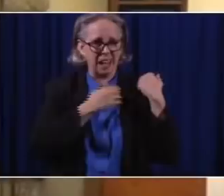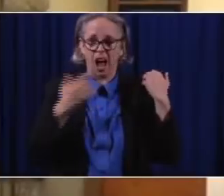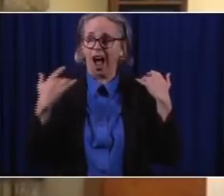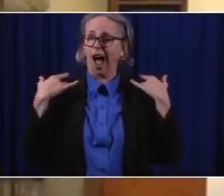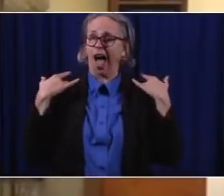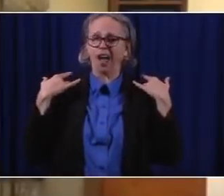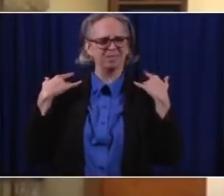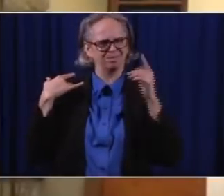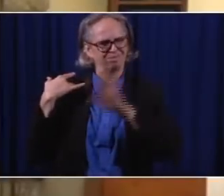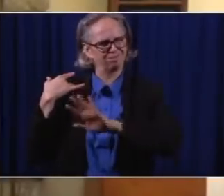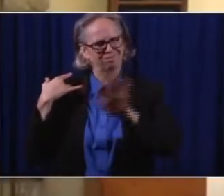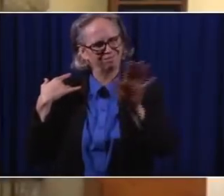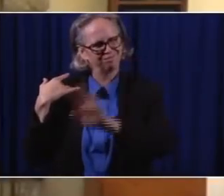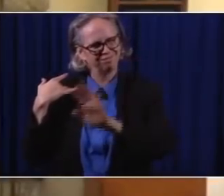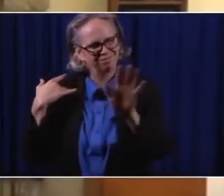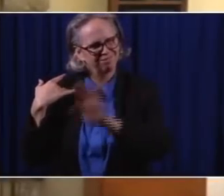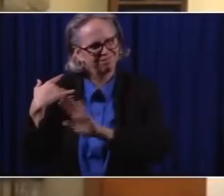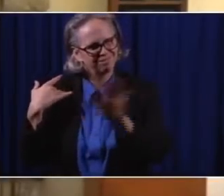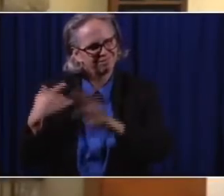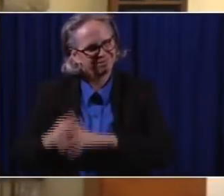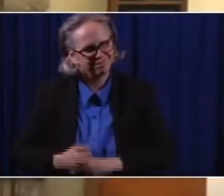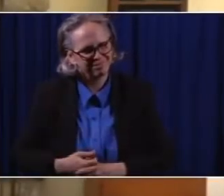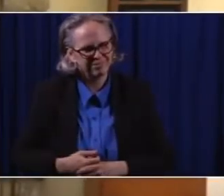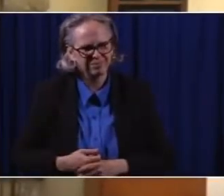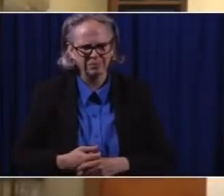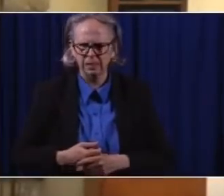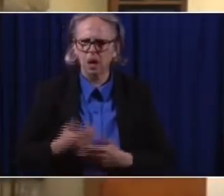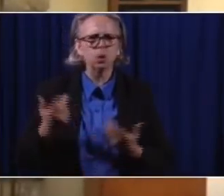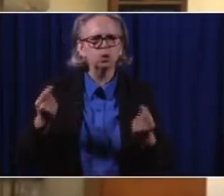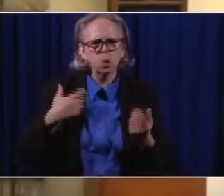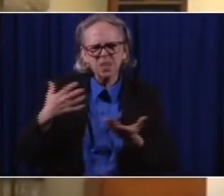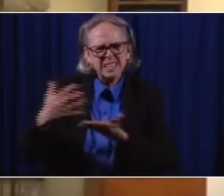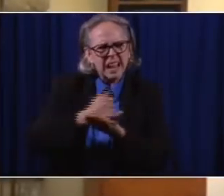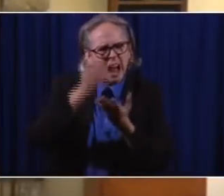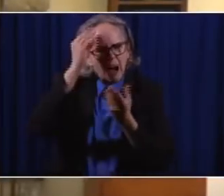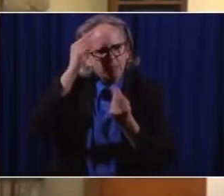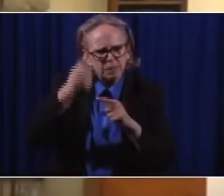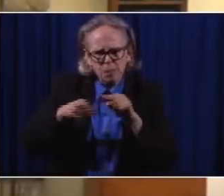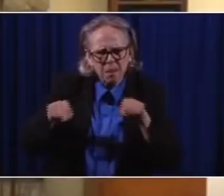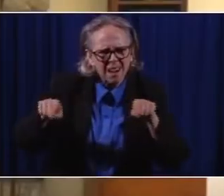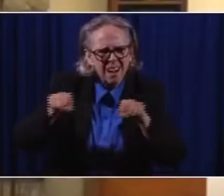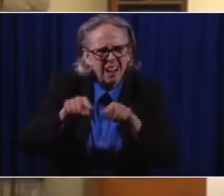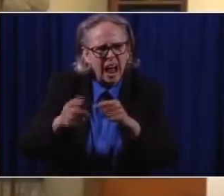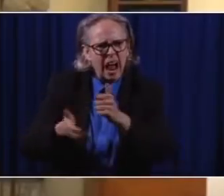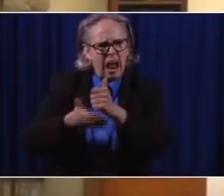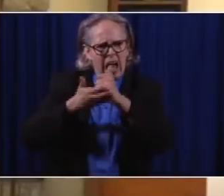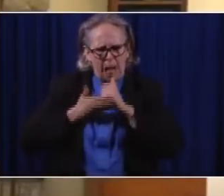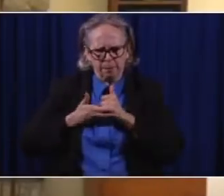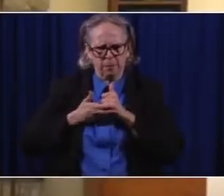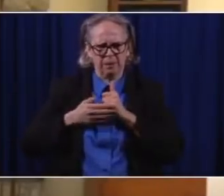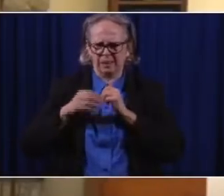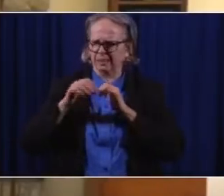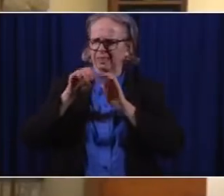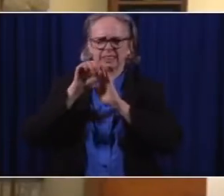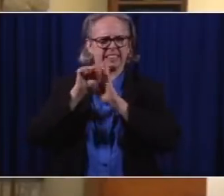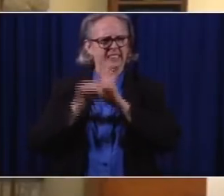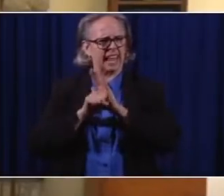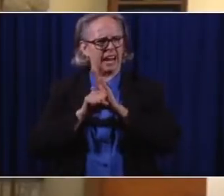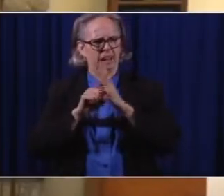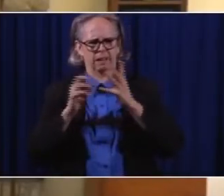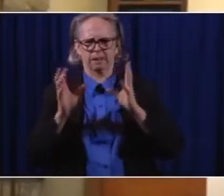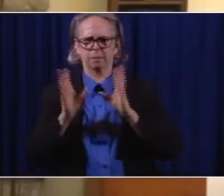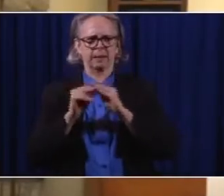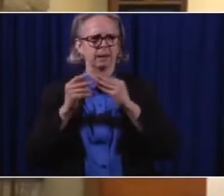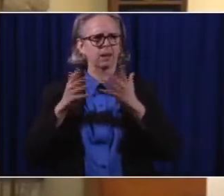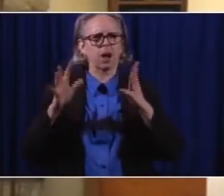we're asking them to do. What we're asking them to do is to help explain to the people in their county exactly what's going on in their county and